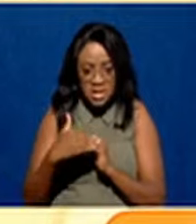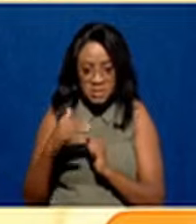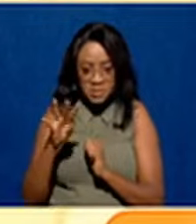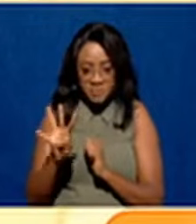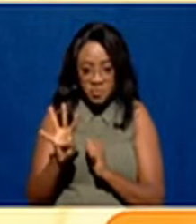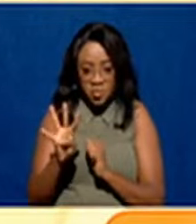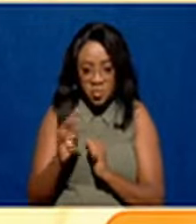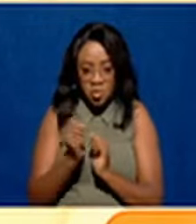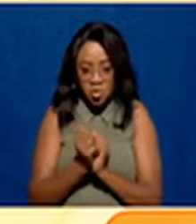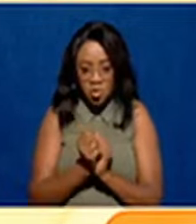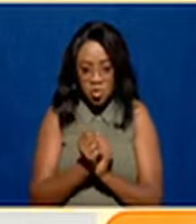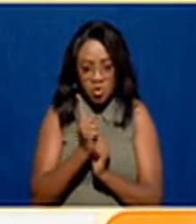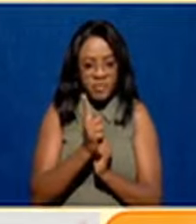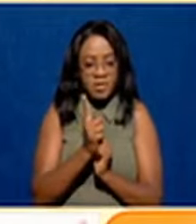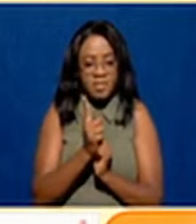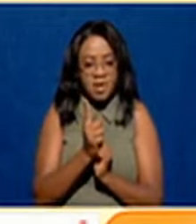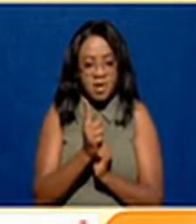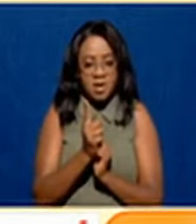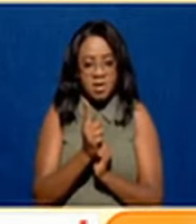1994, November